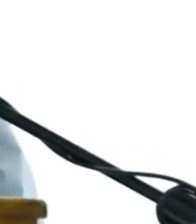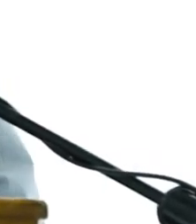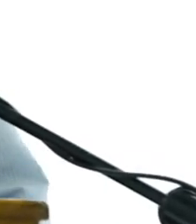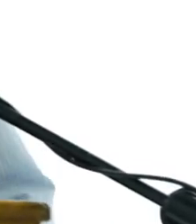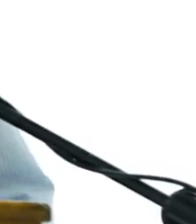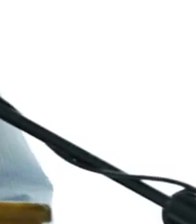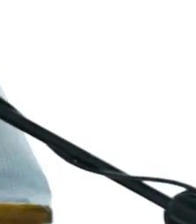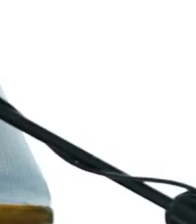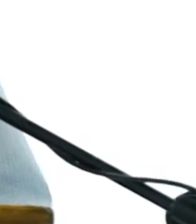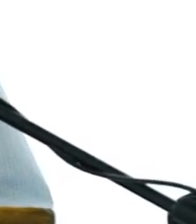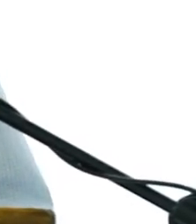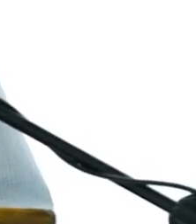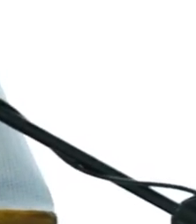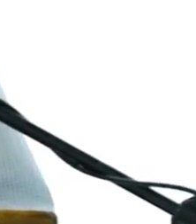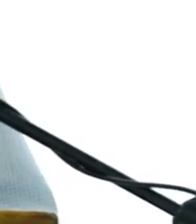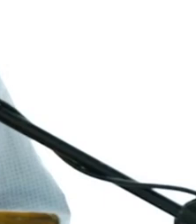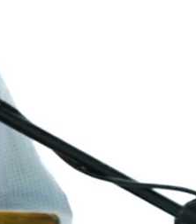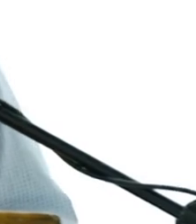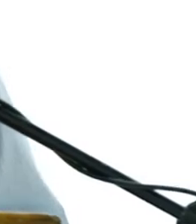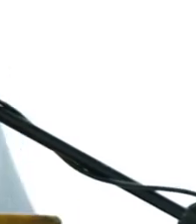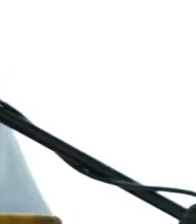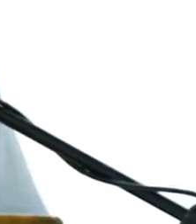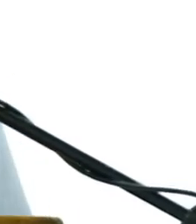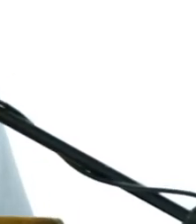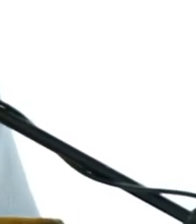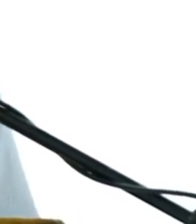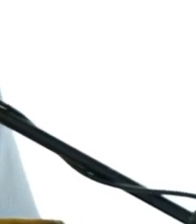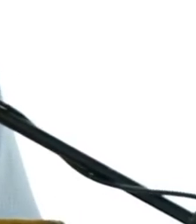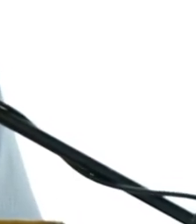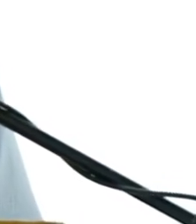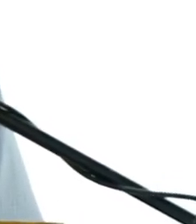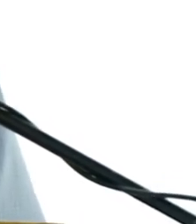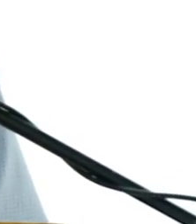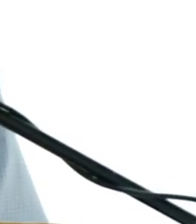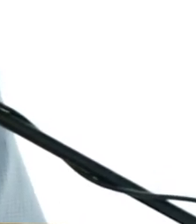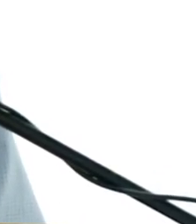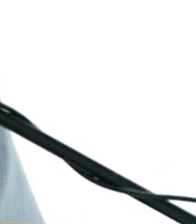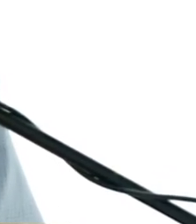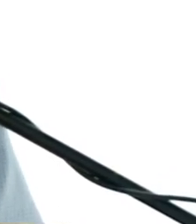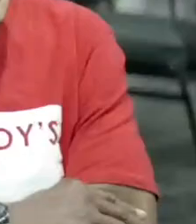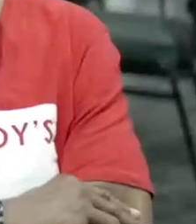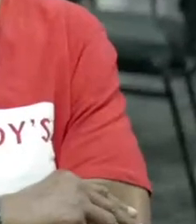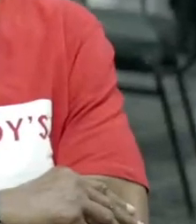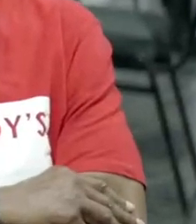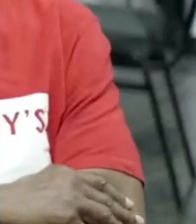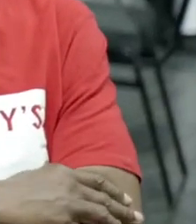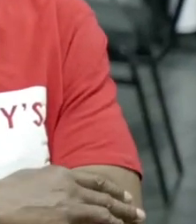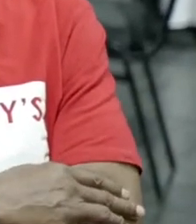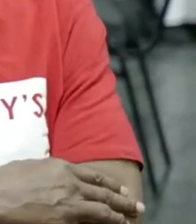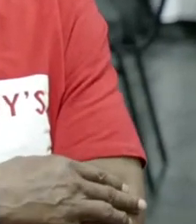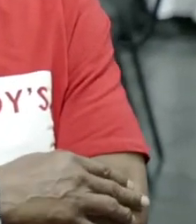to learn. But now where does it start? It starts with you.